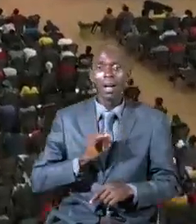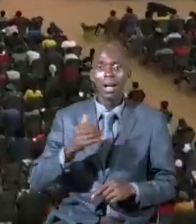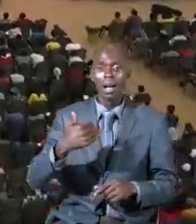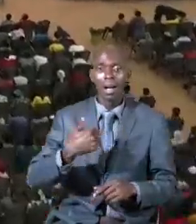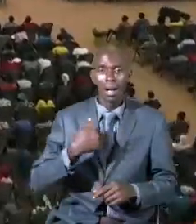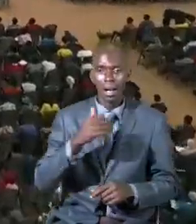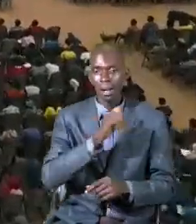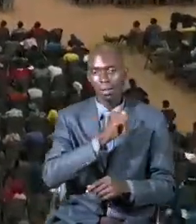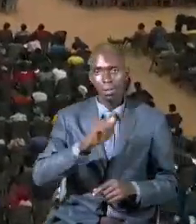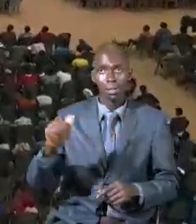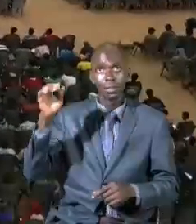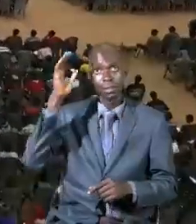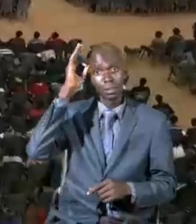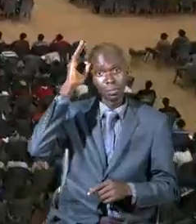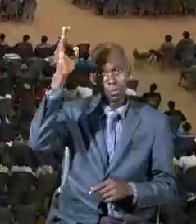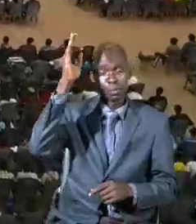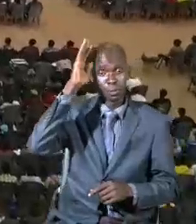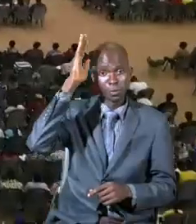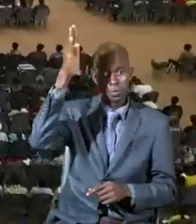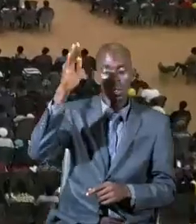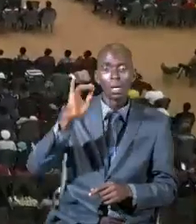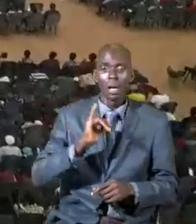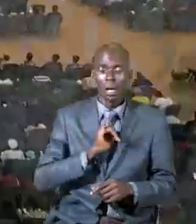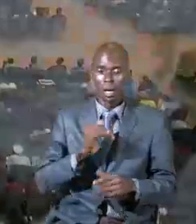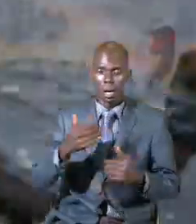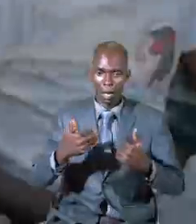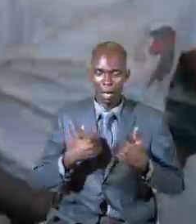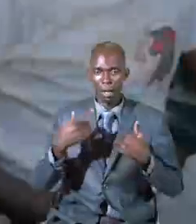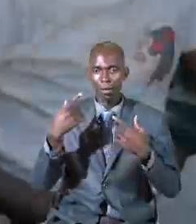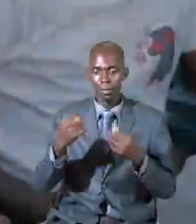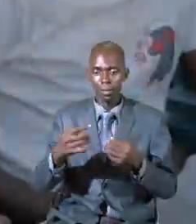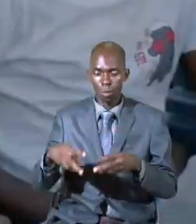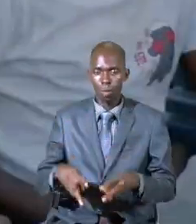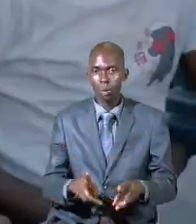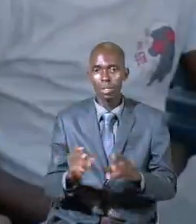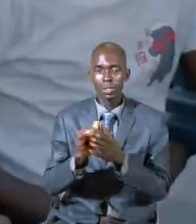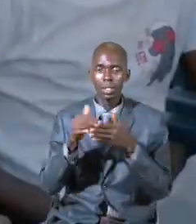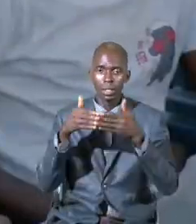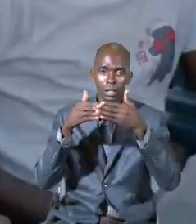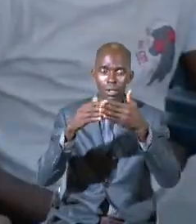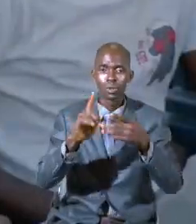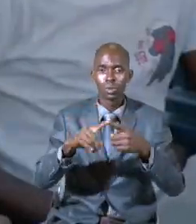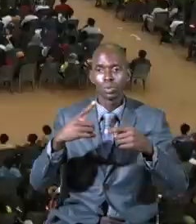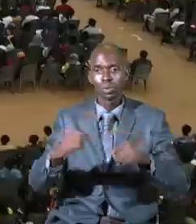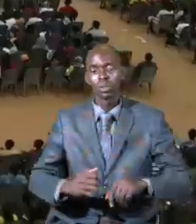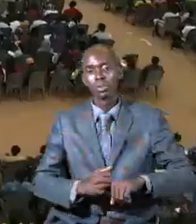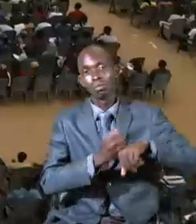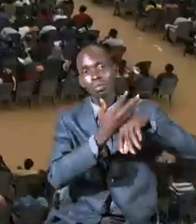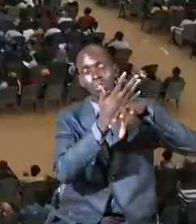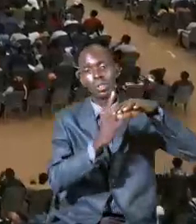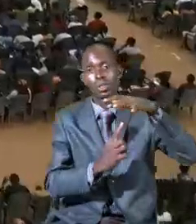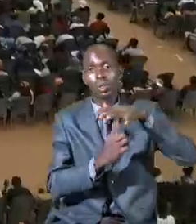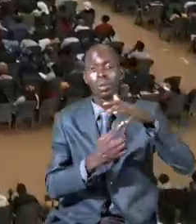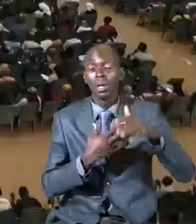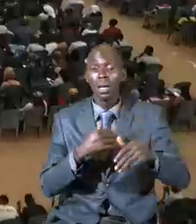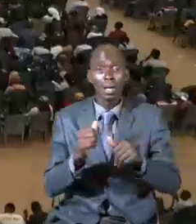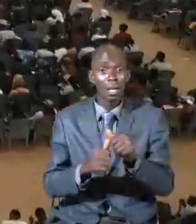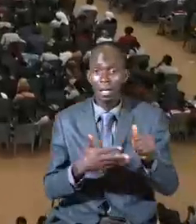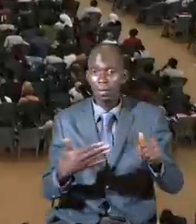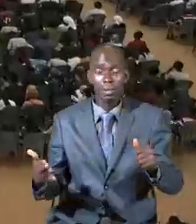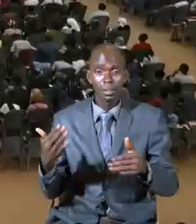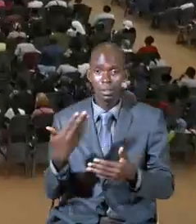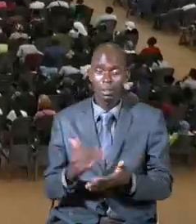the path that leads to the peak of the mountain. And then anything I'm going to